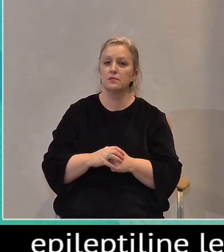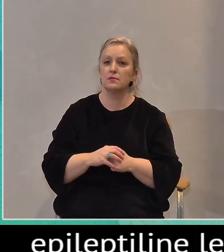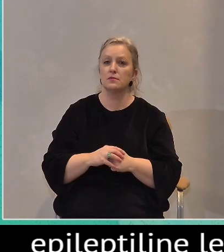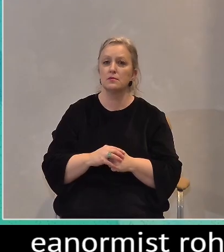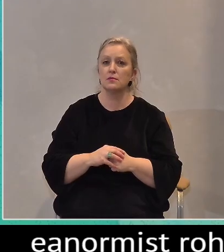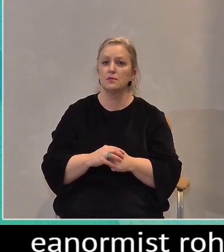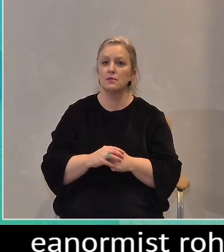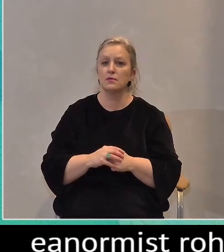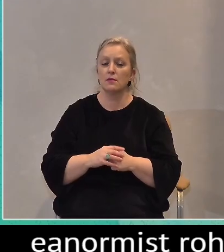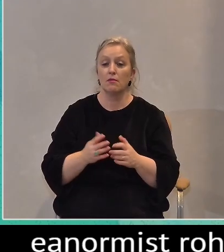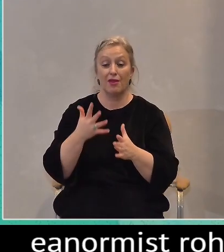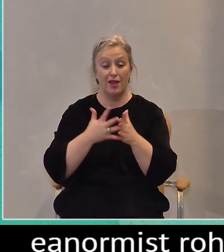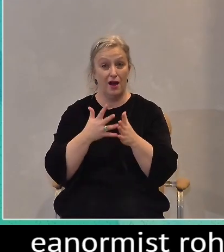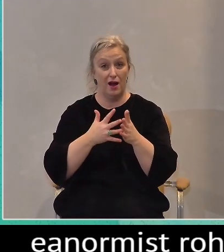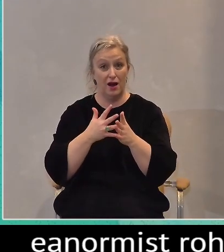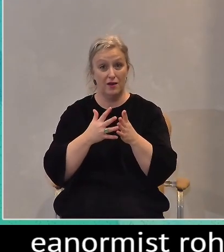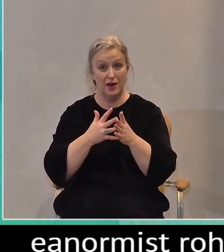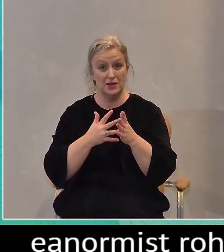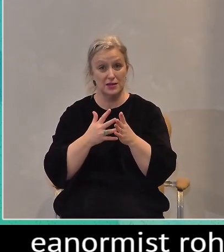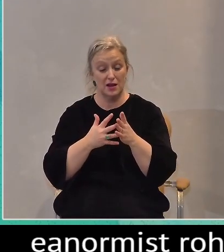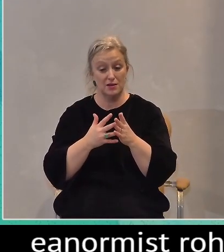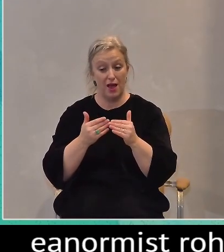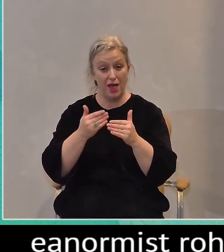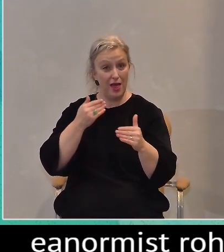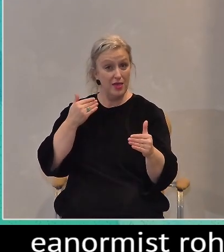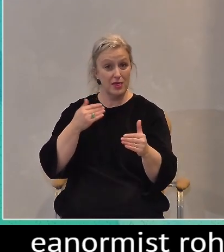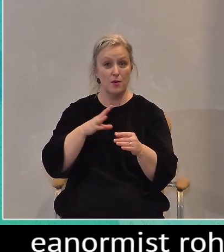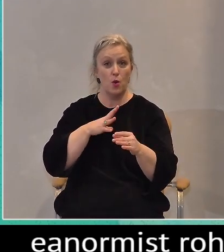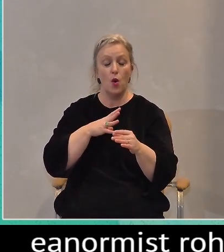year below the age-appropriate mark.